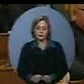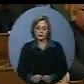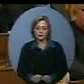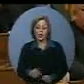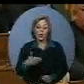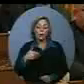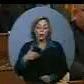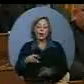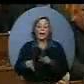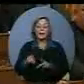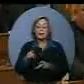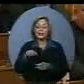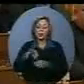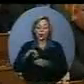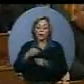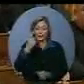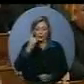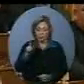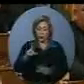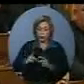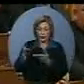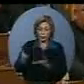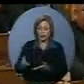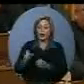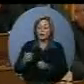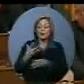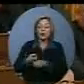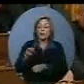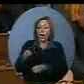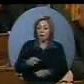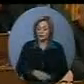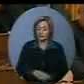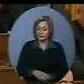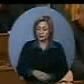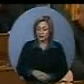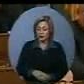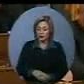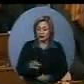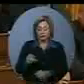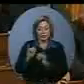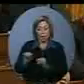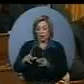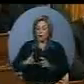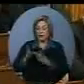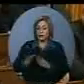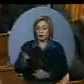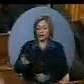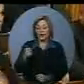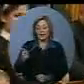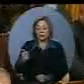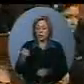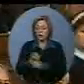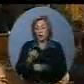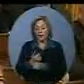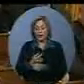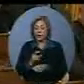Mr. Speaker? This is a member, Mr. Speaker, who committed massive electoral fraud. Not once, not twice, but